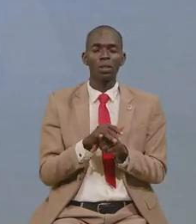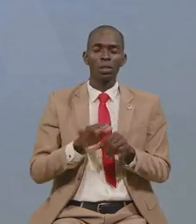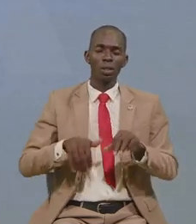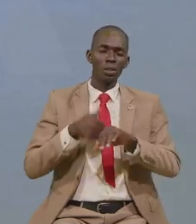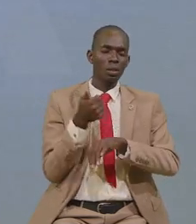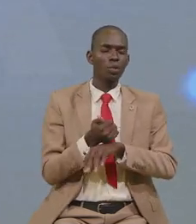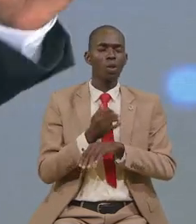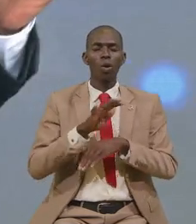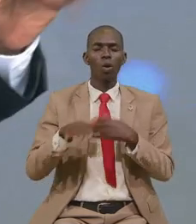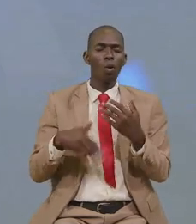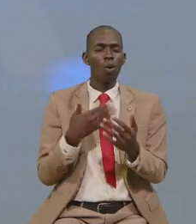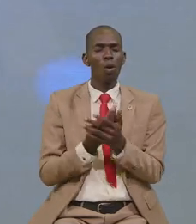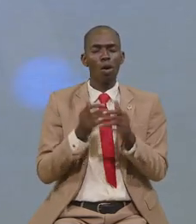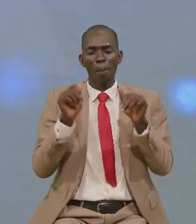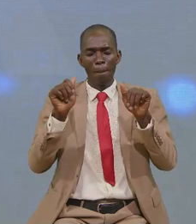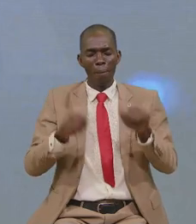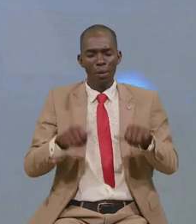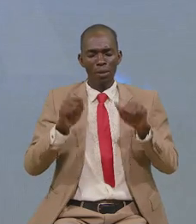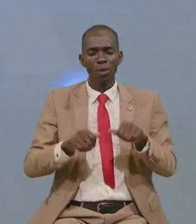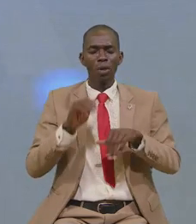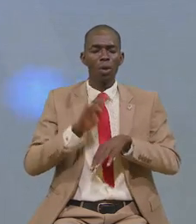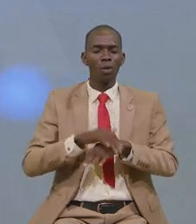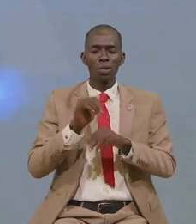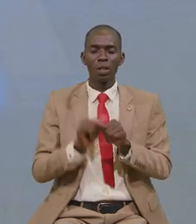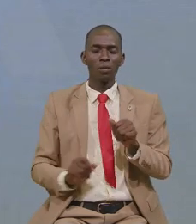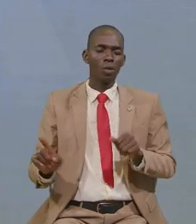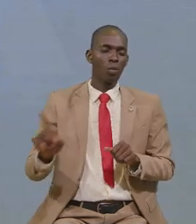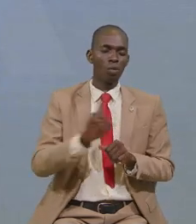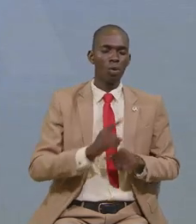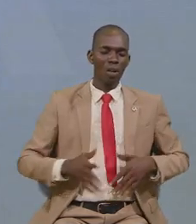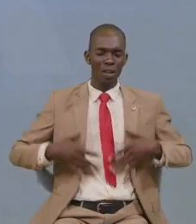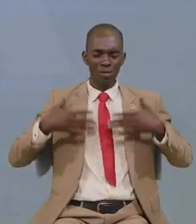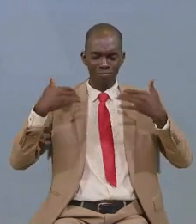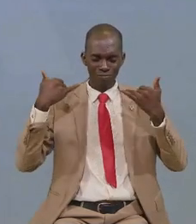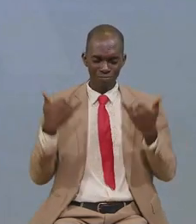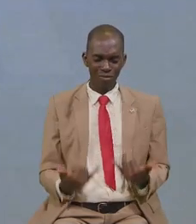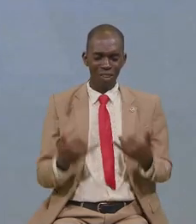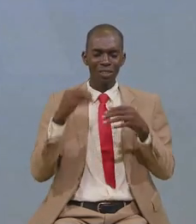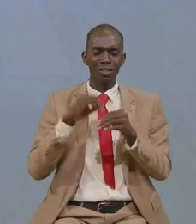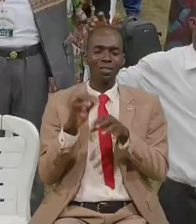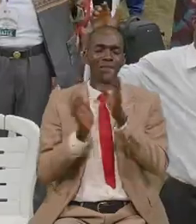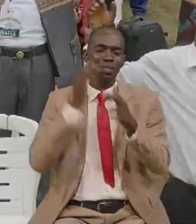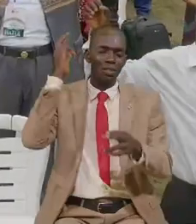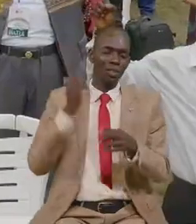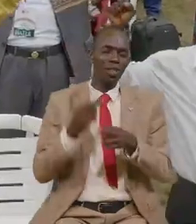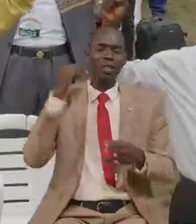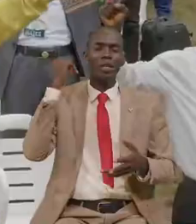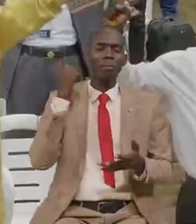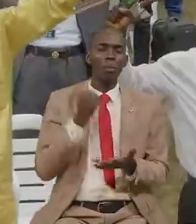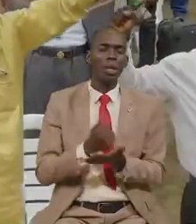all possibilities on every life right now in Jesus'